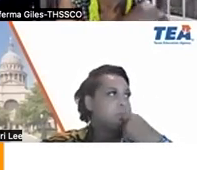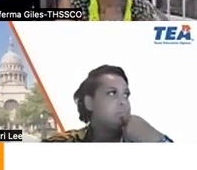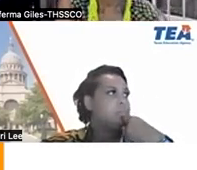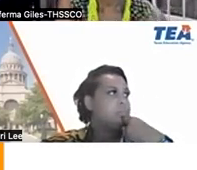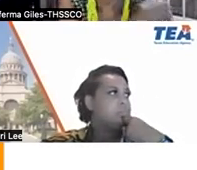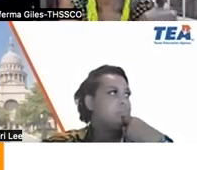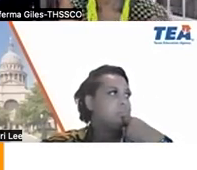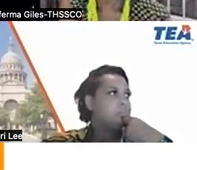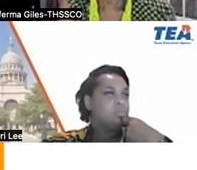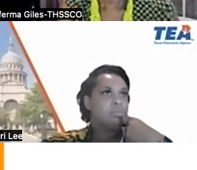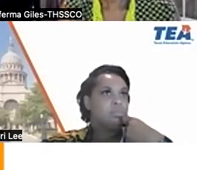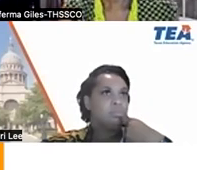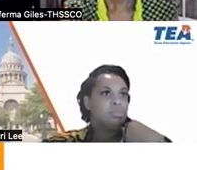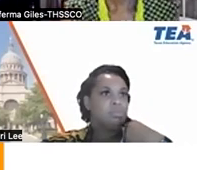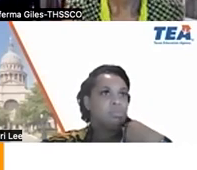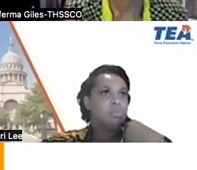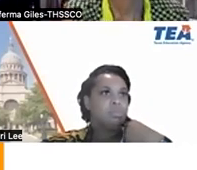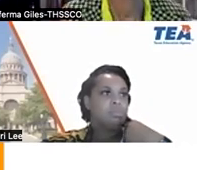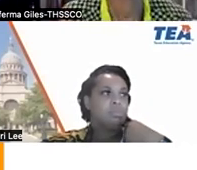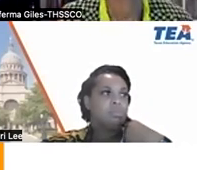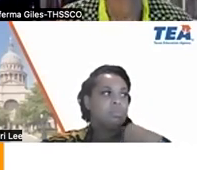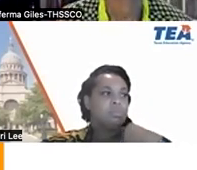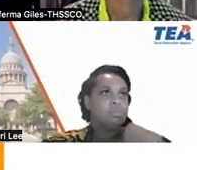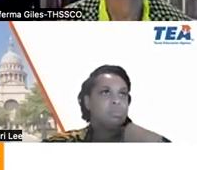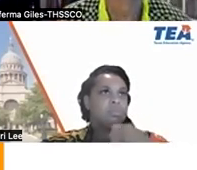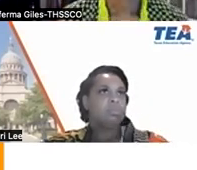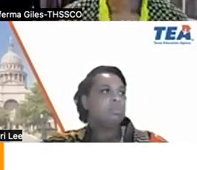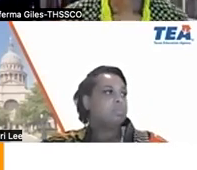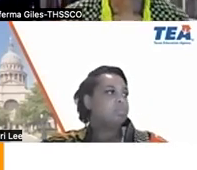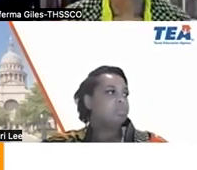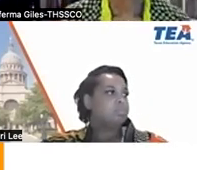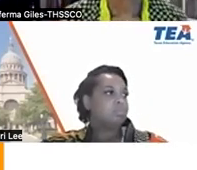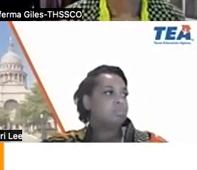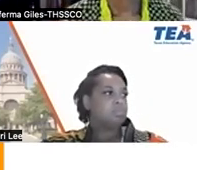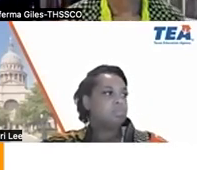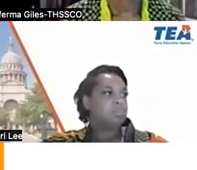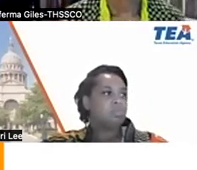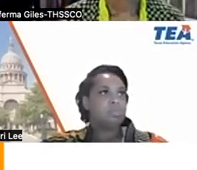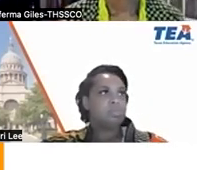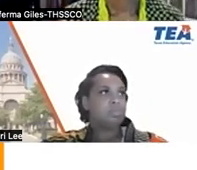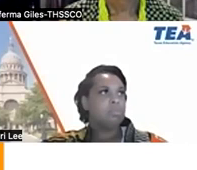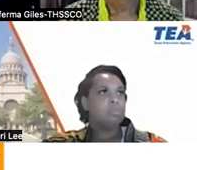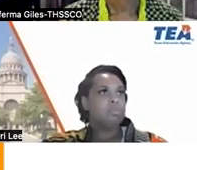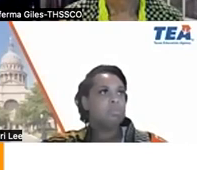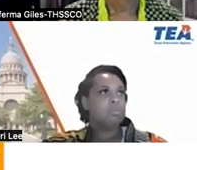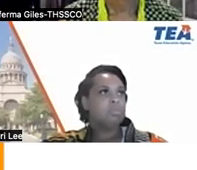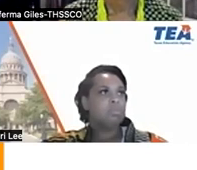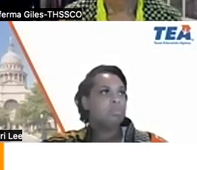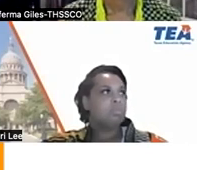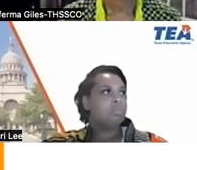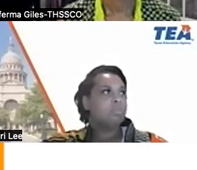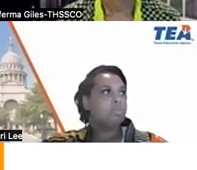one. Are they accomplished never, sometimes, often or